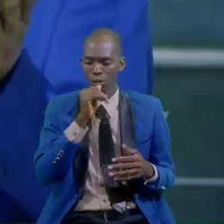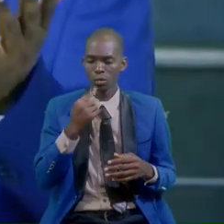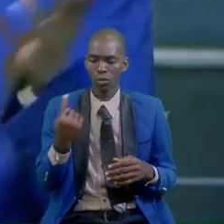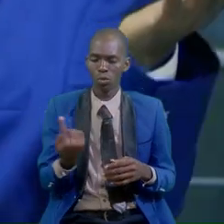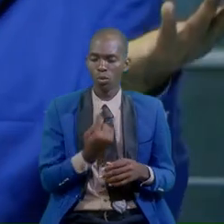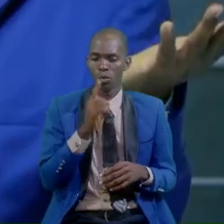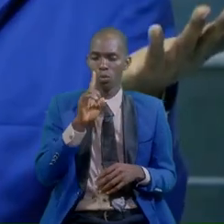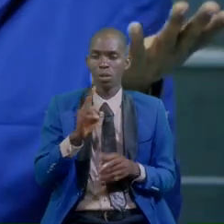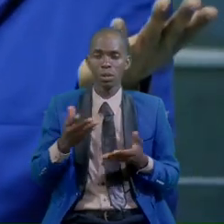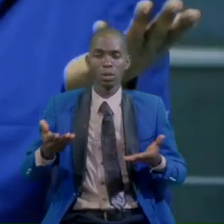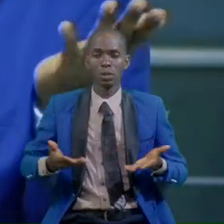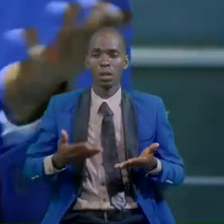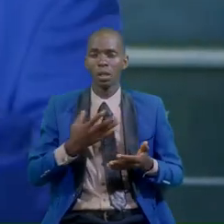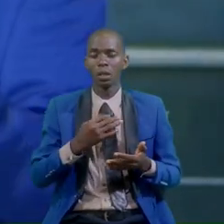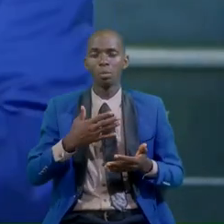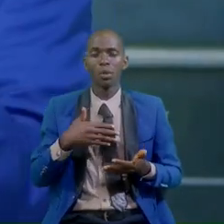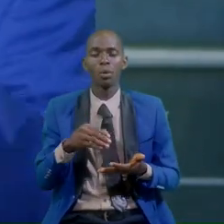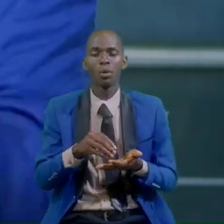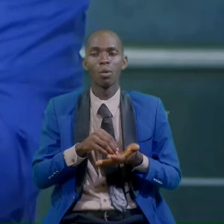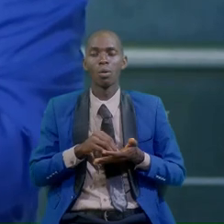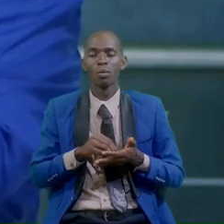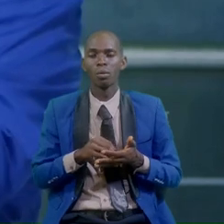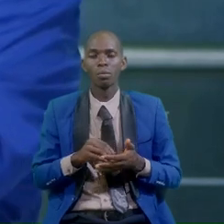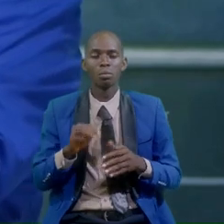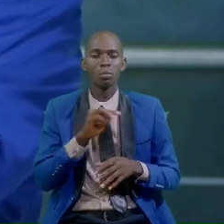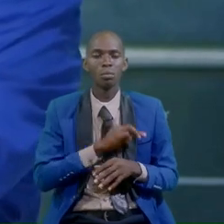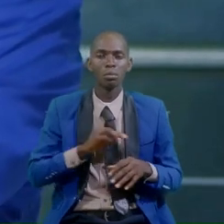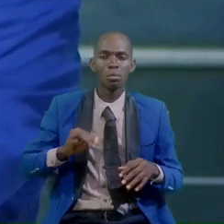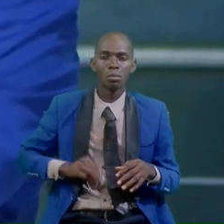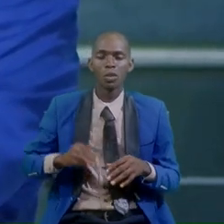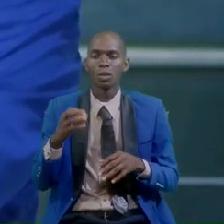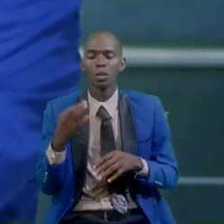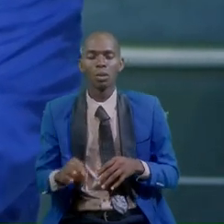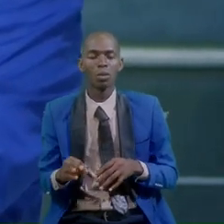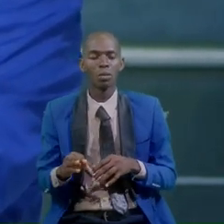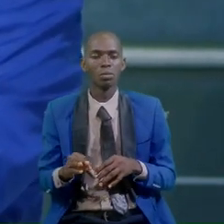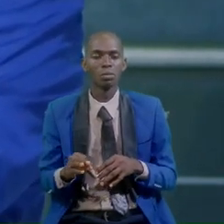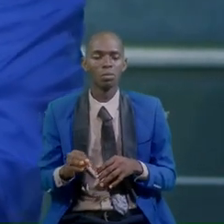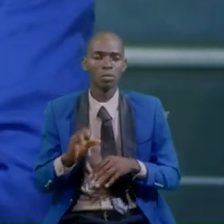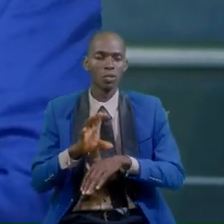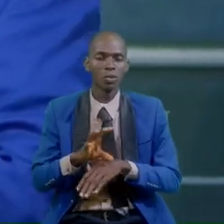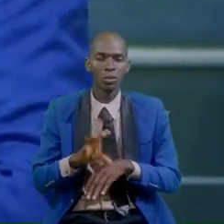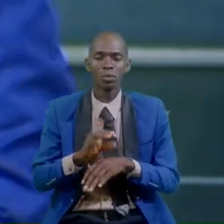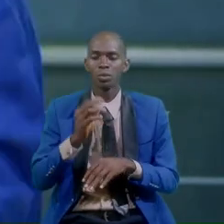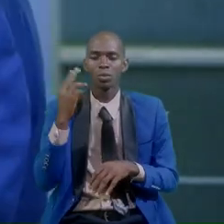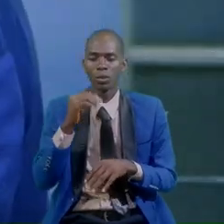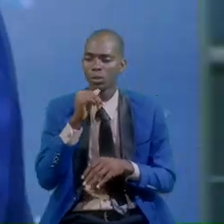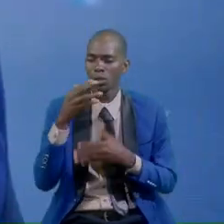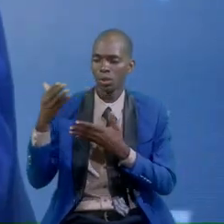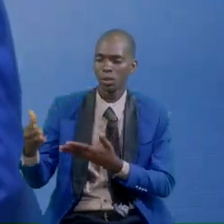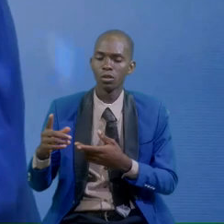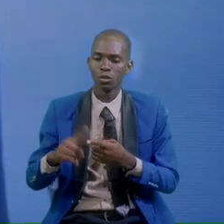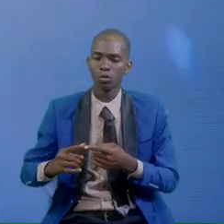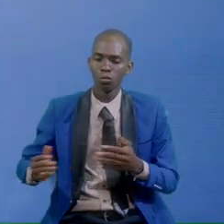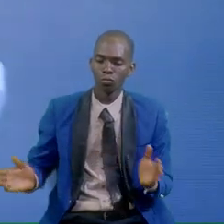own deeper life people do not stand in the amen corner to clap, and then I'm seeing what